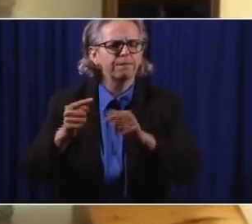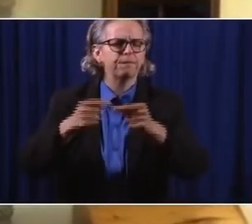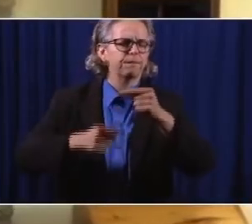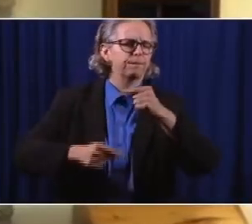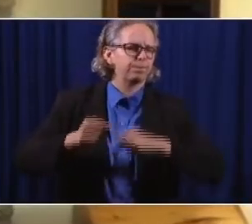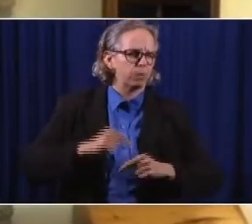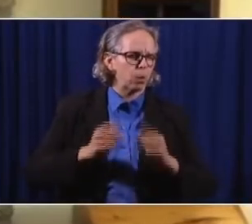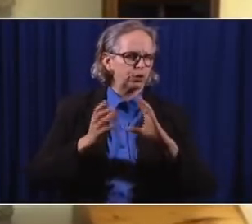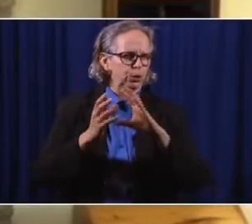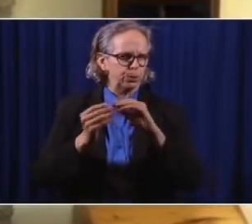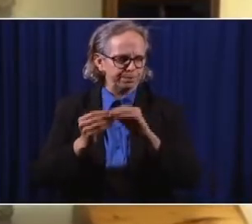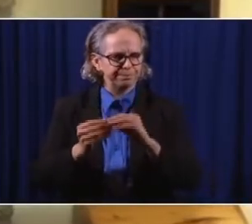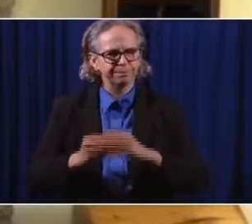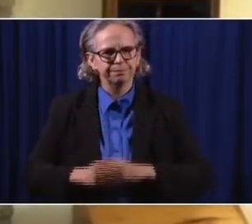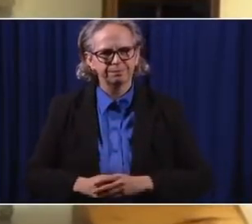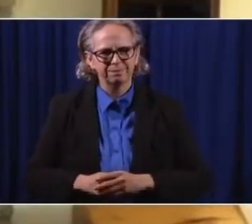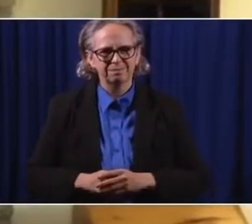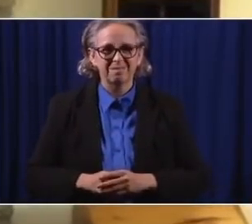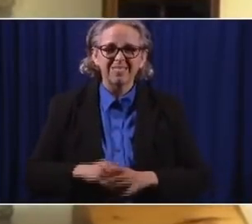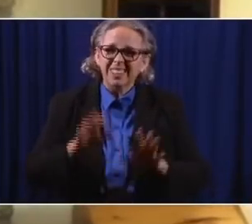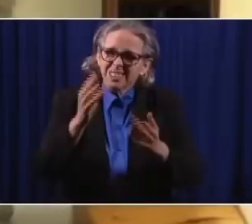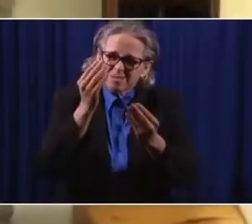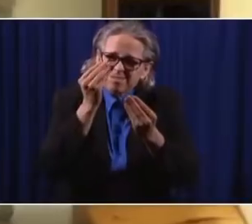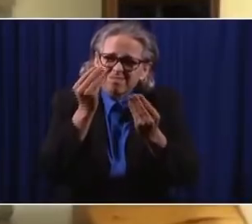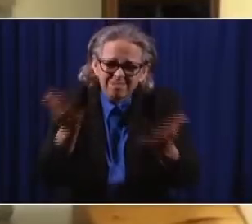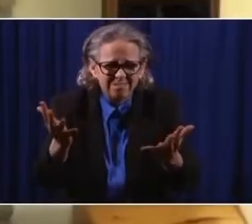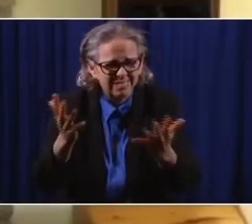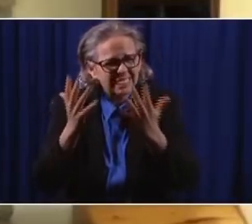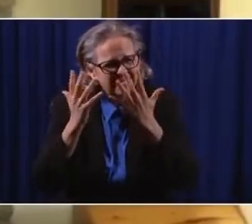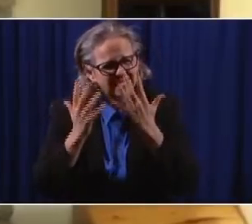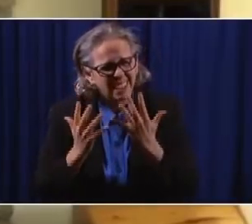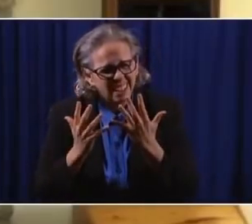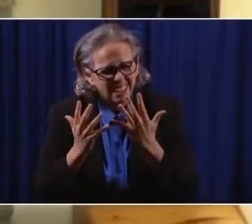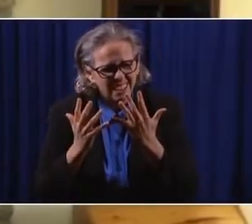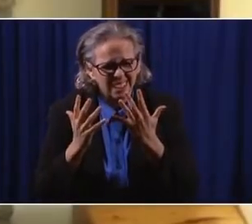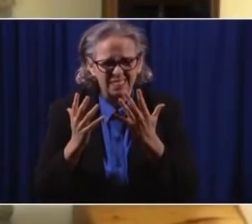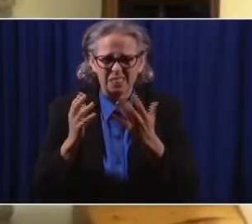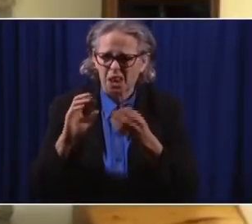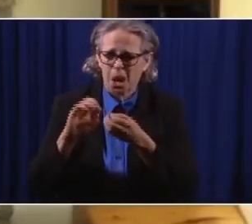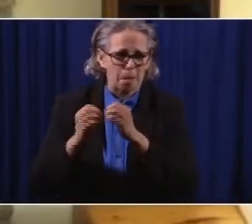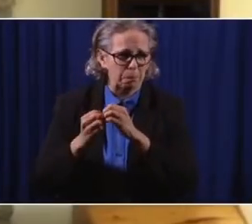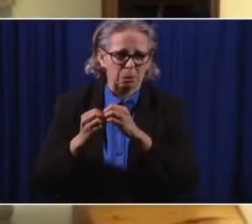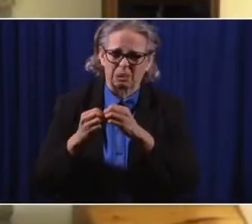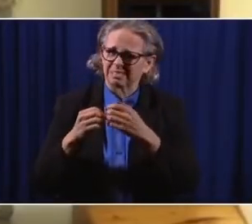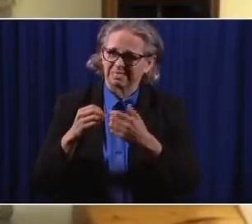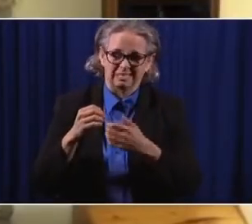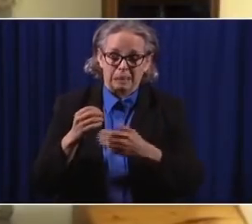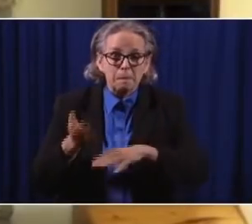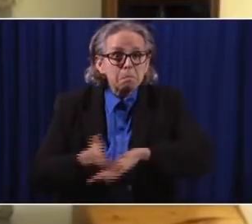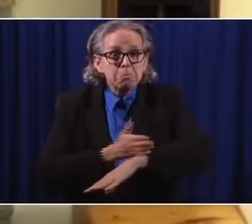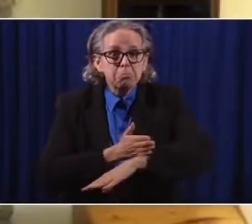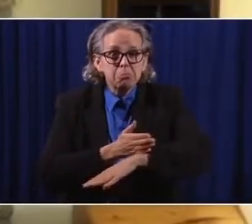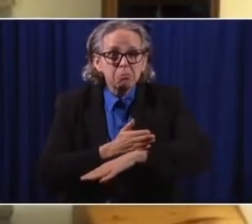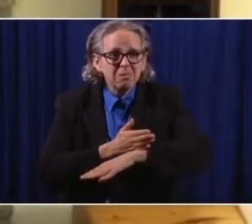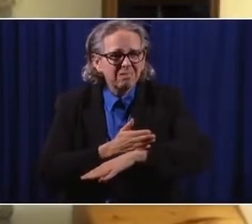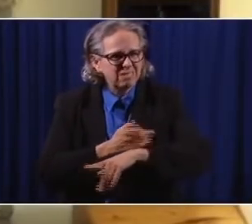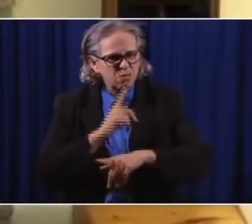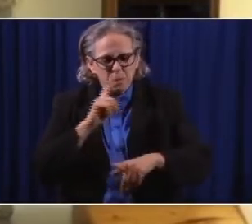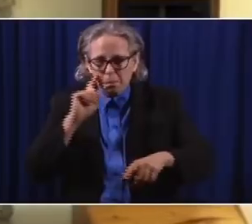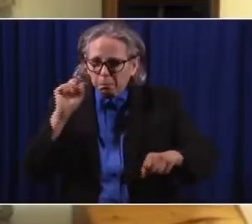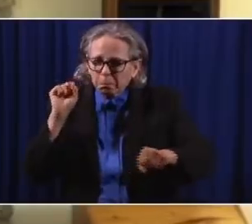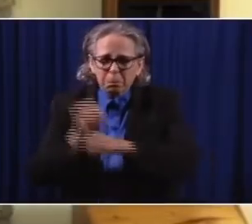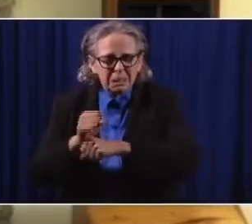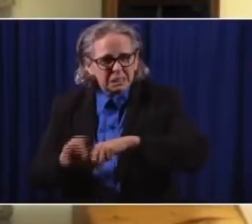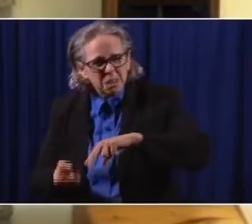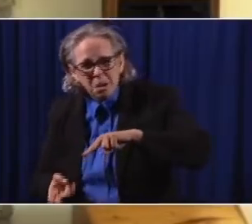Sadly, our situation continues in Ohio to worsen. For my fellow Ohioans who have felt